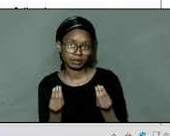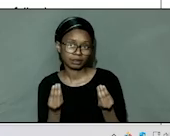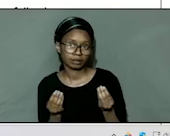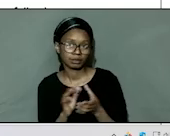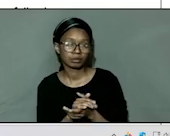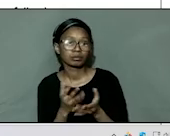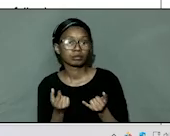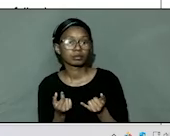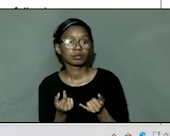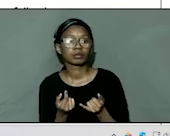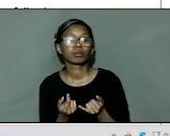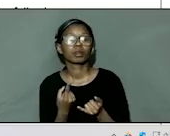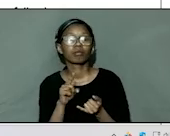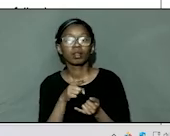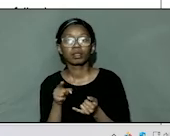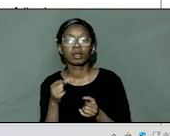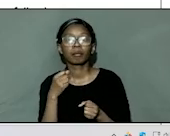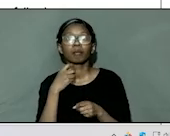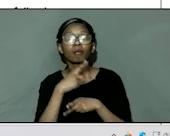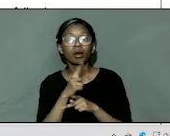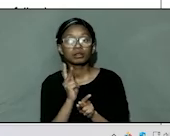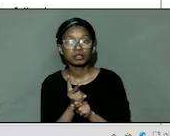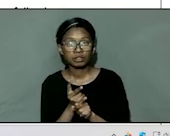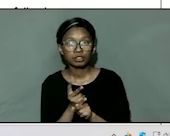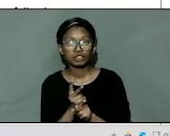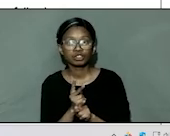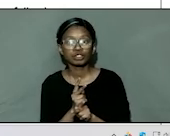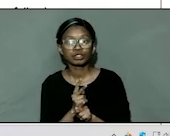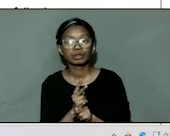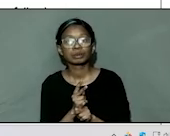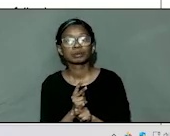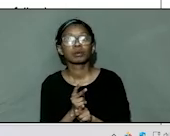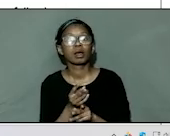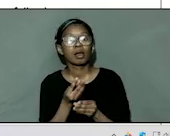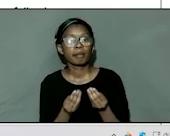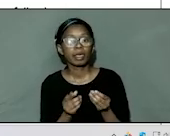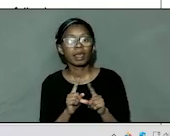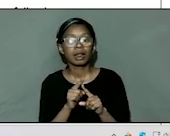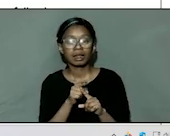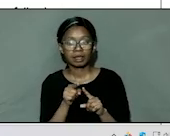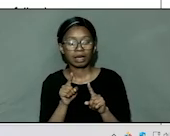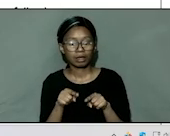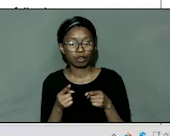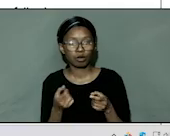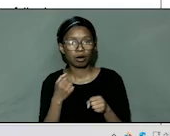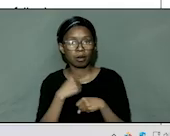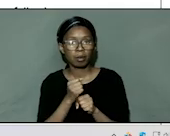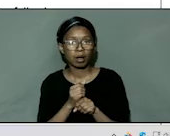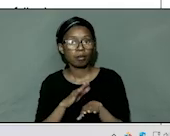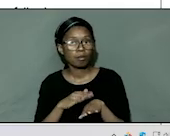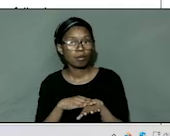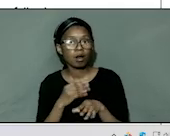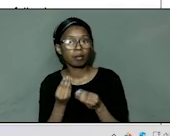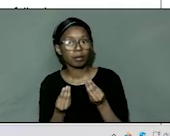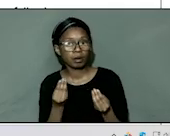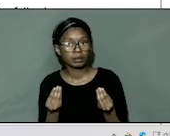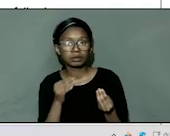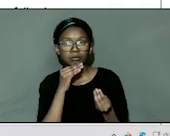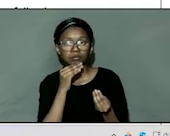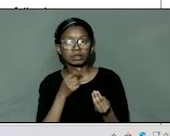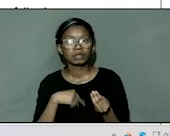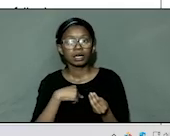producing an infertile offspring, we now know that they are two different